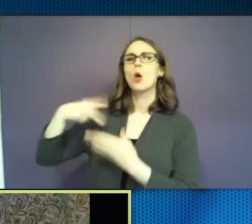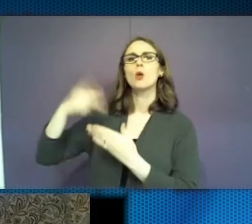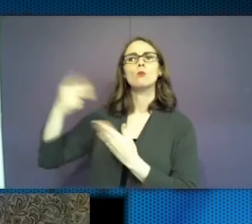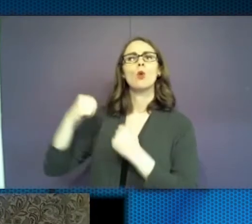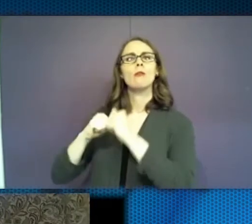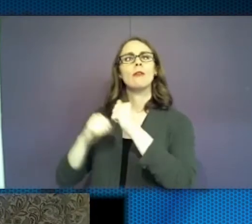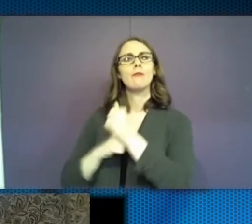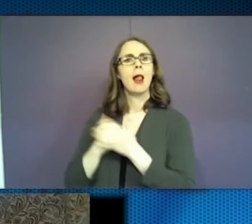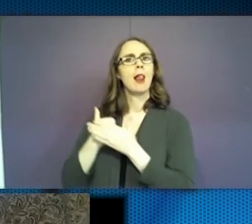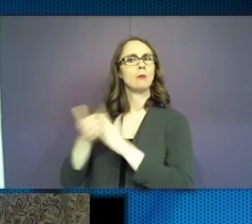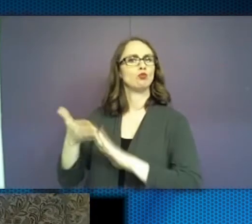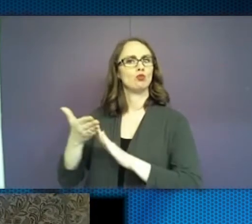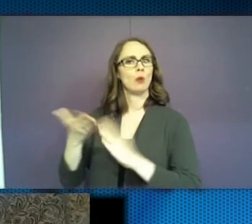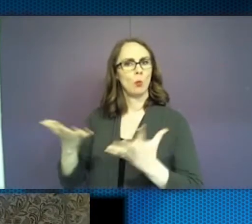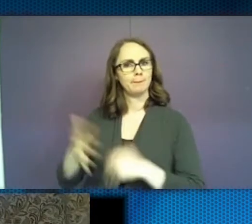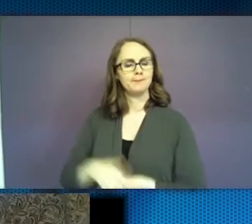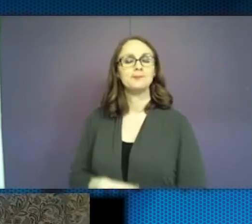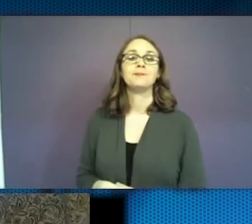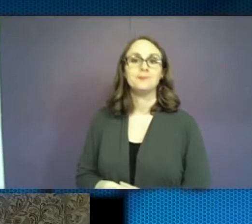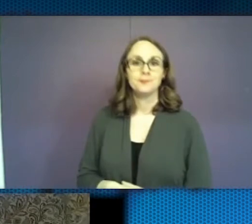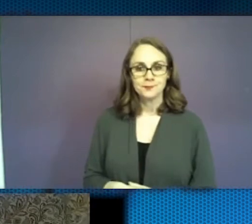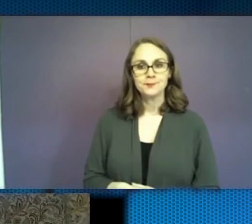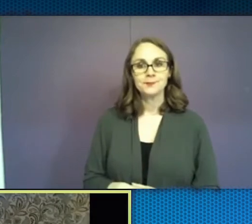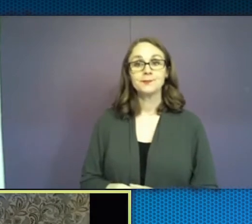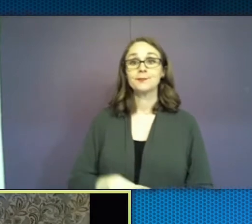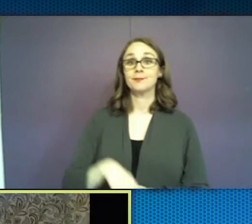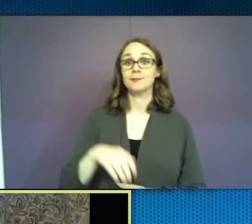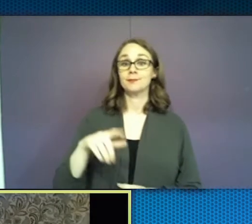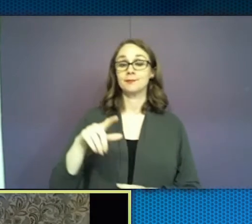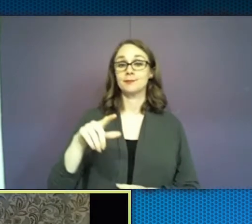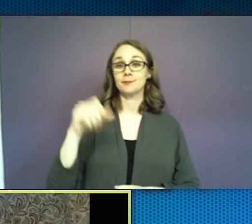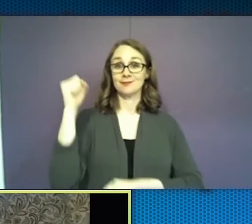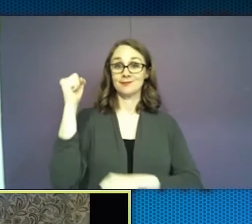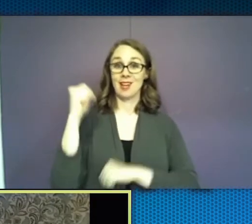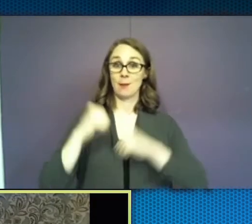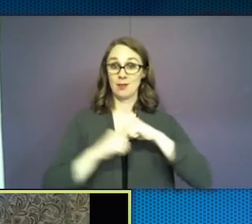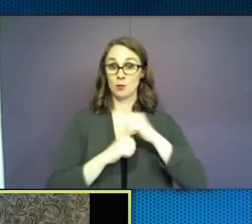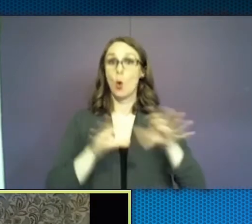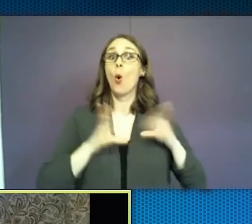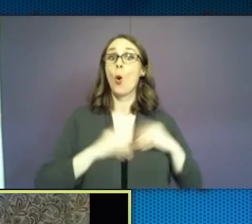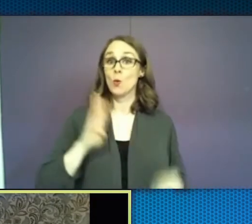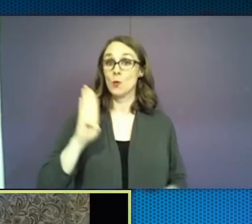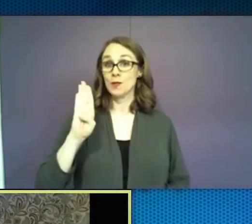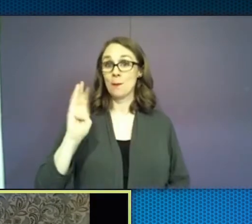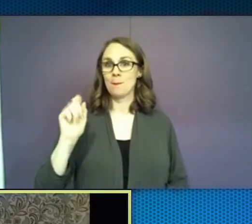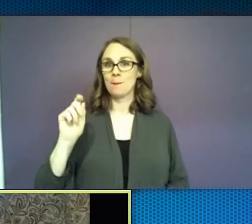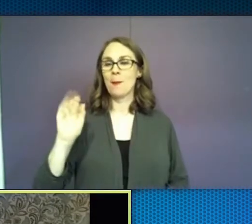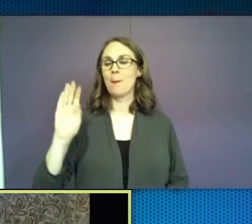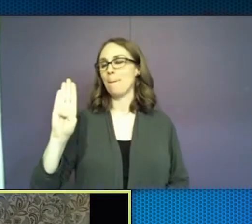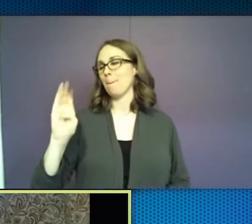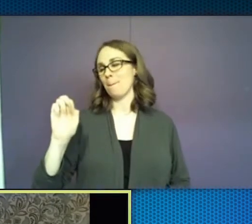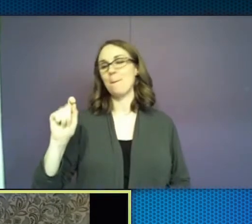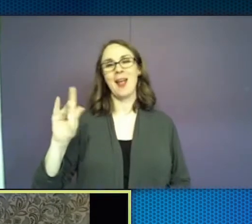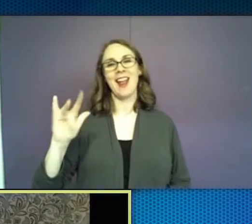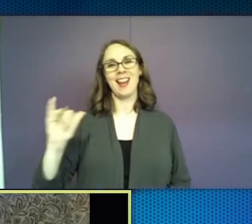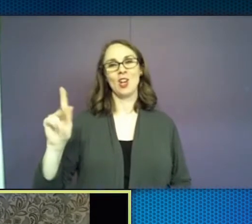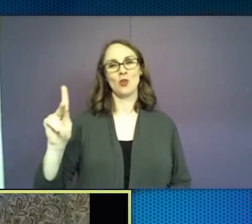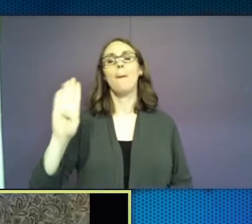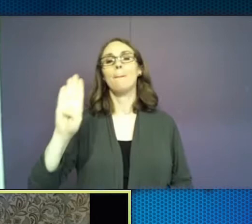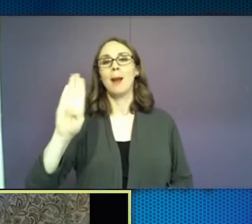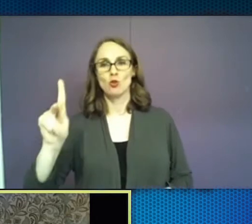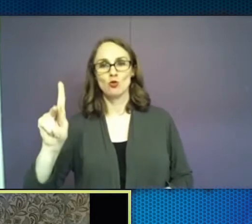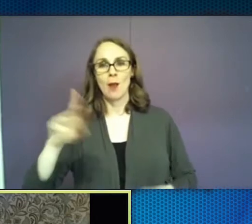foundation help to run? So Landmarks also owns the Beatty Kramer House, which Amber talked about in the trivia section. That